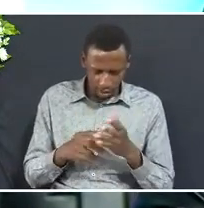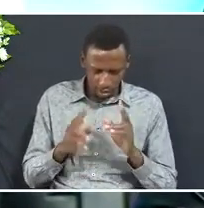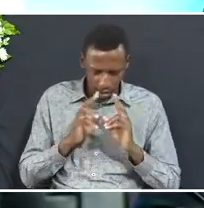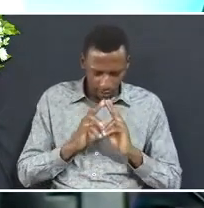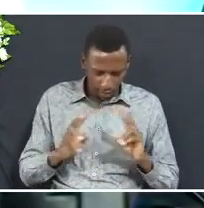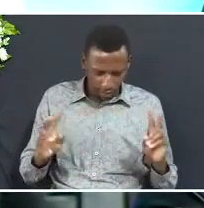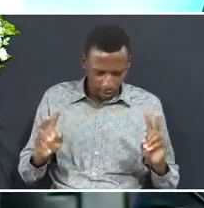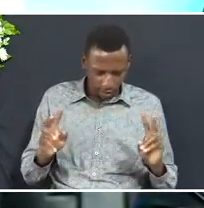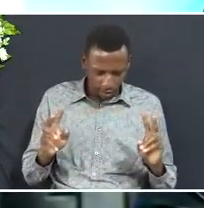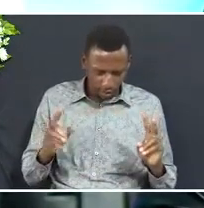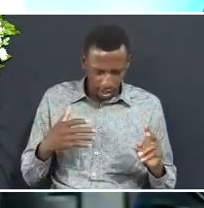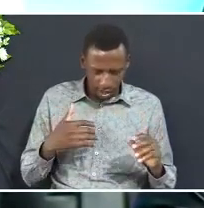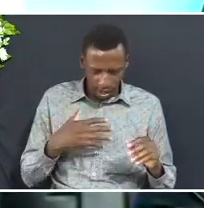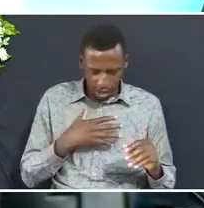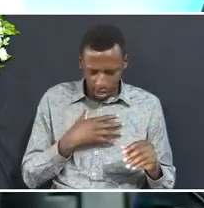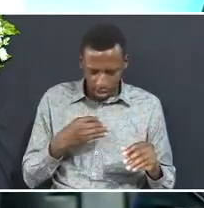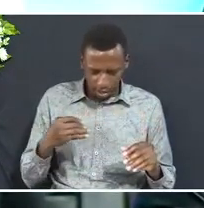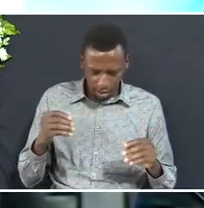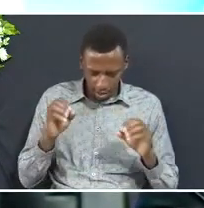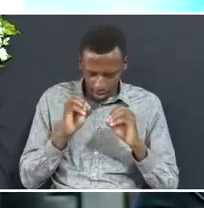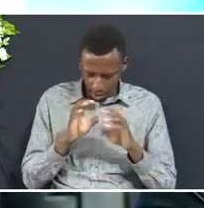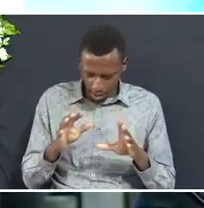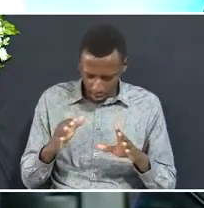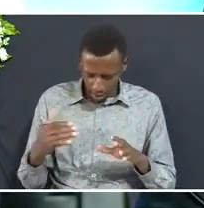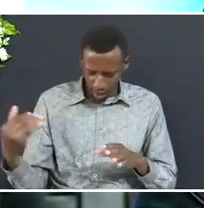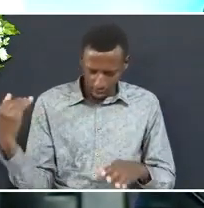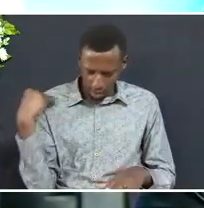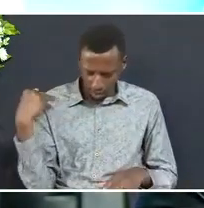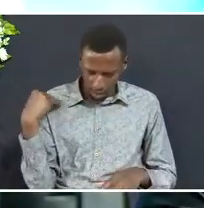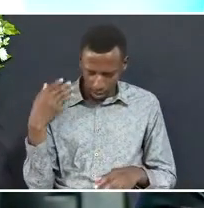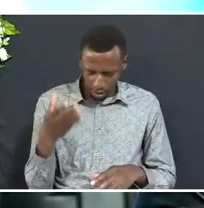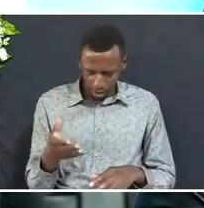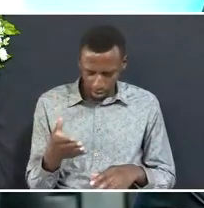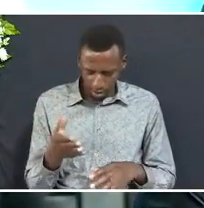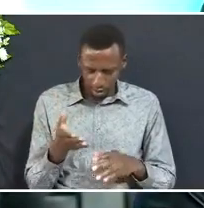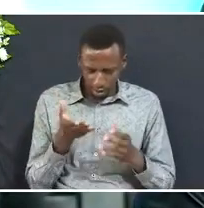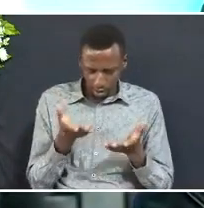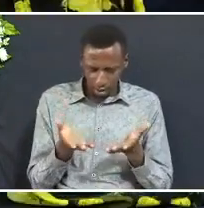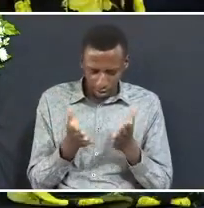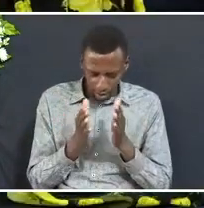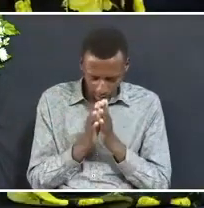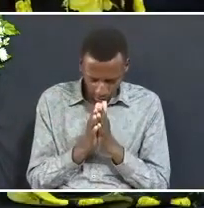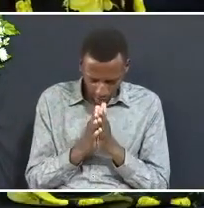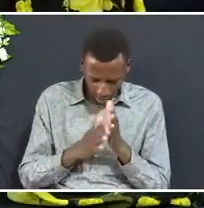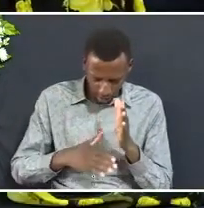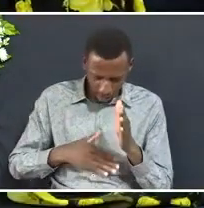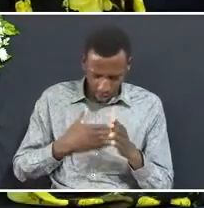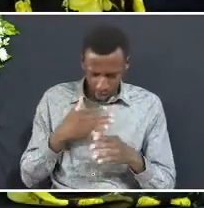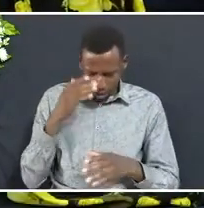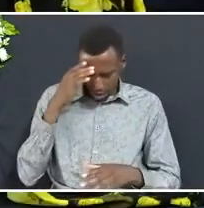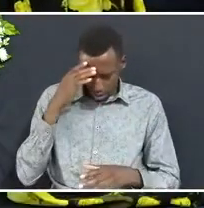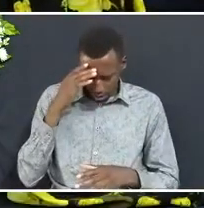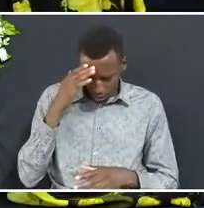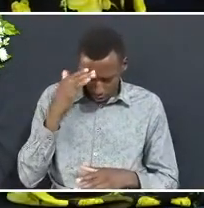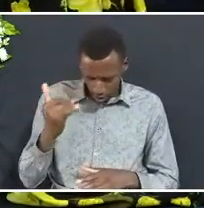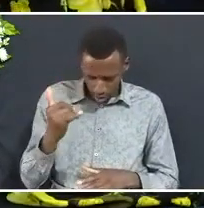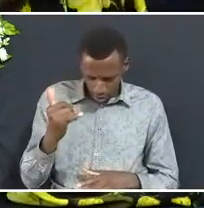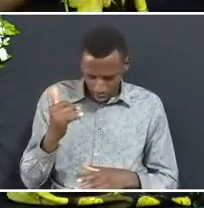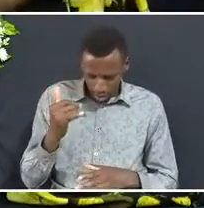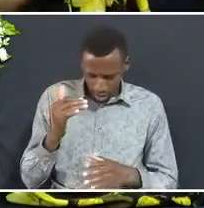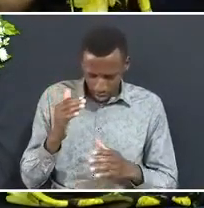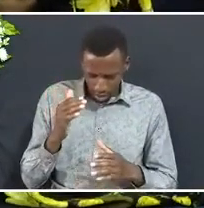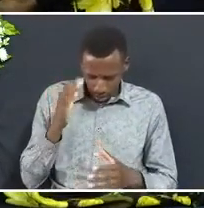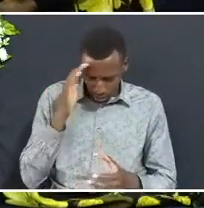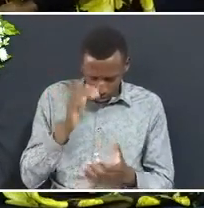nothing has ever distracted this excursion. This is my prayer, because we pray, believing and trusting in Jesus' name.